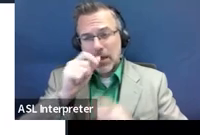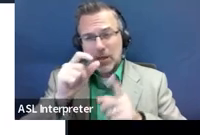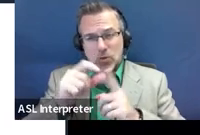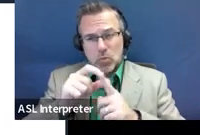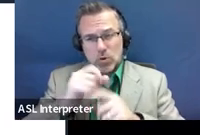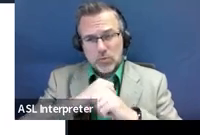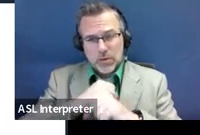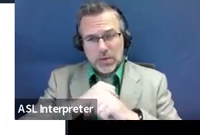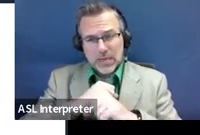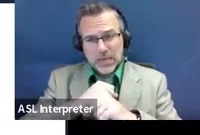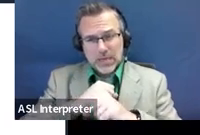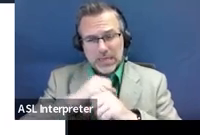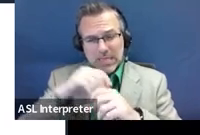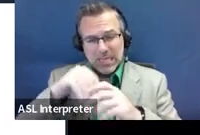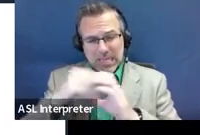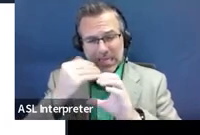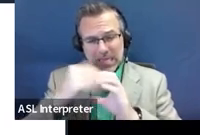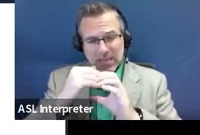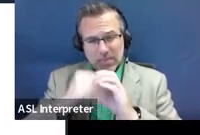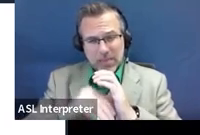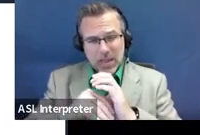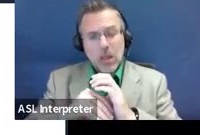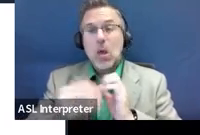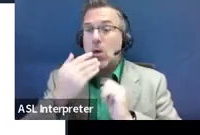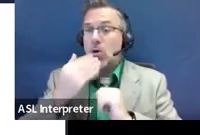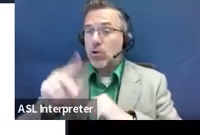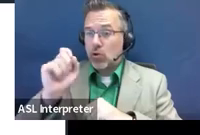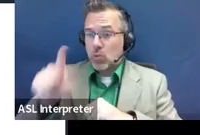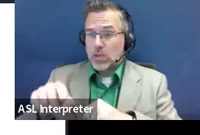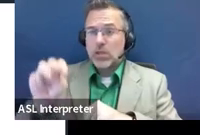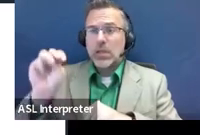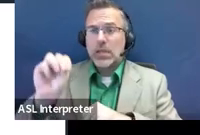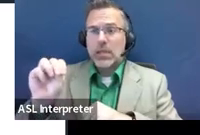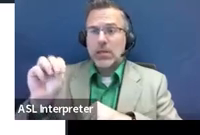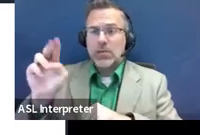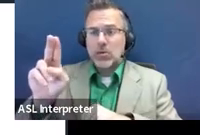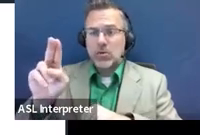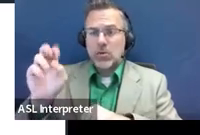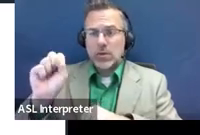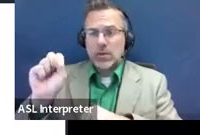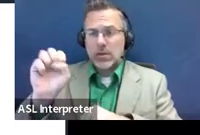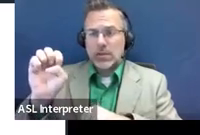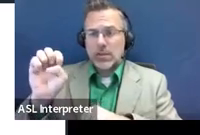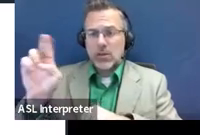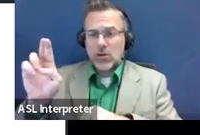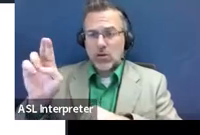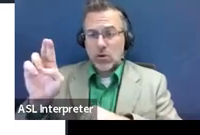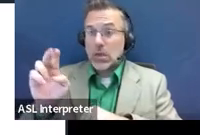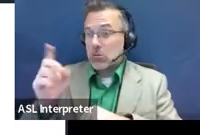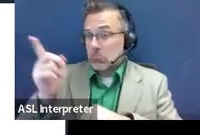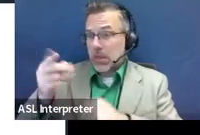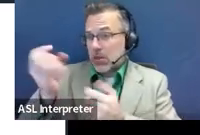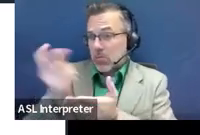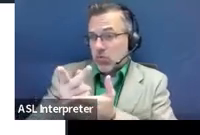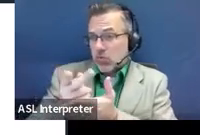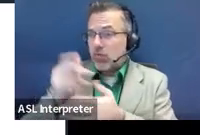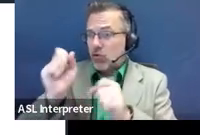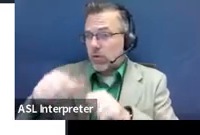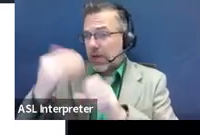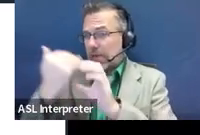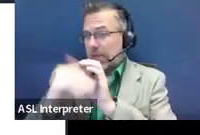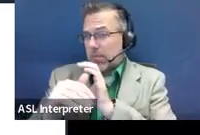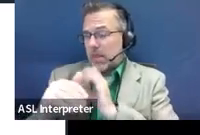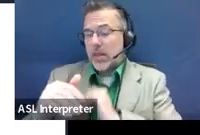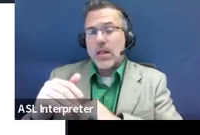great question. I know that in Muser, it talks about that this is a document that you can send electronically. The